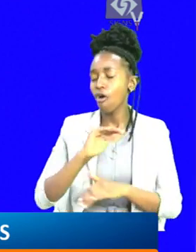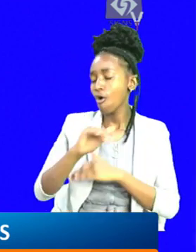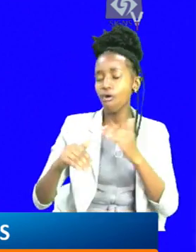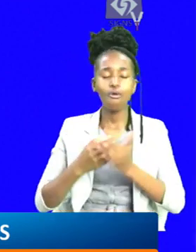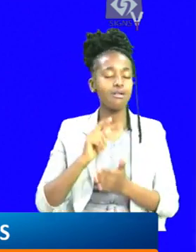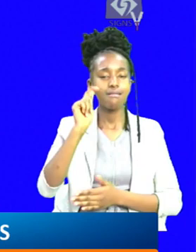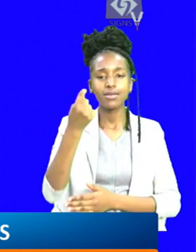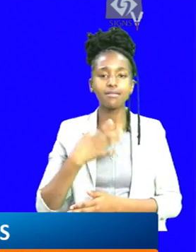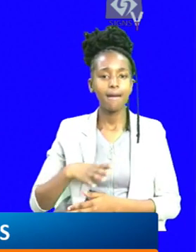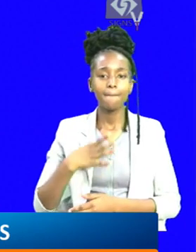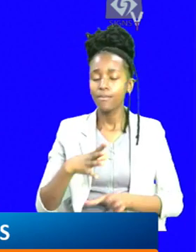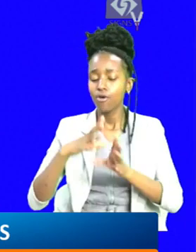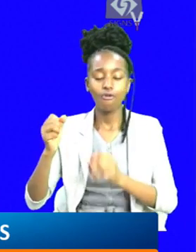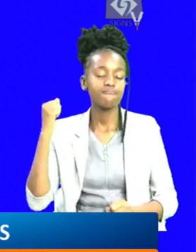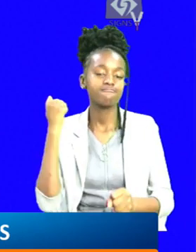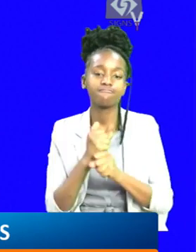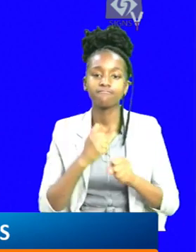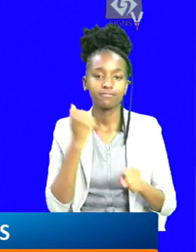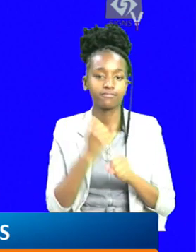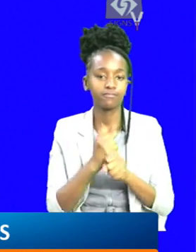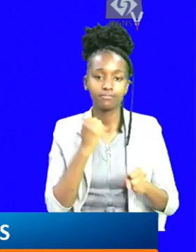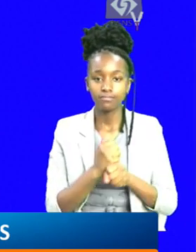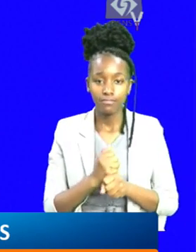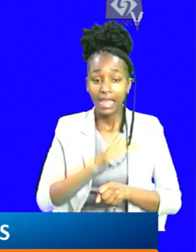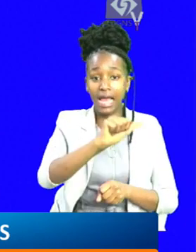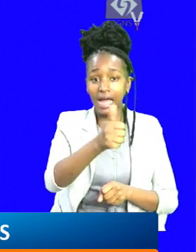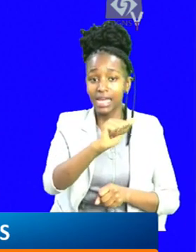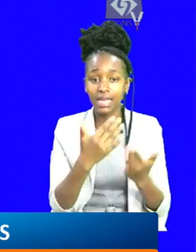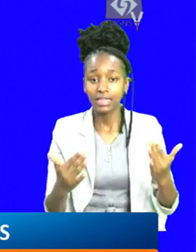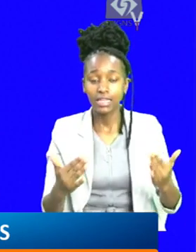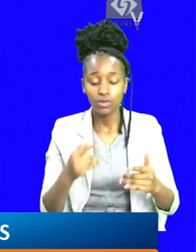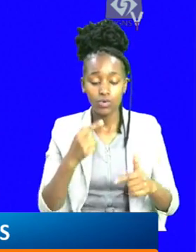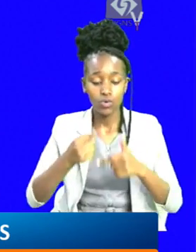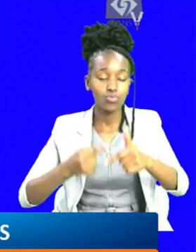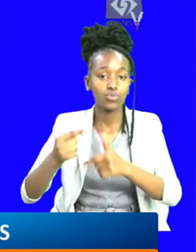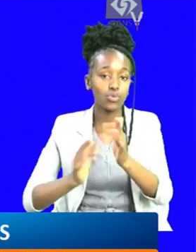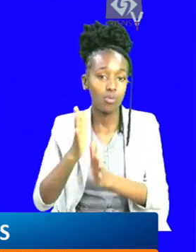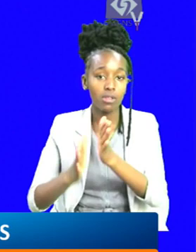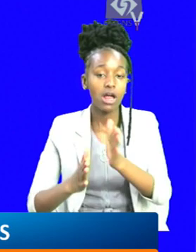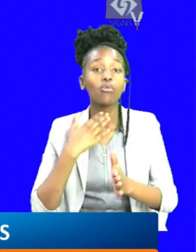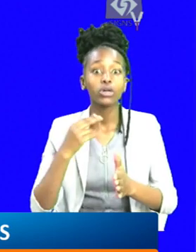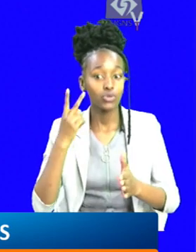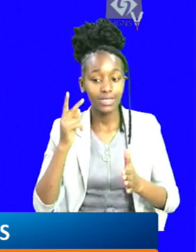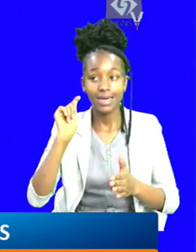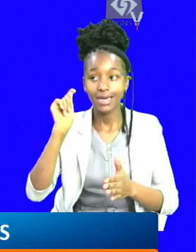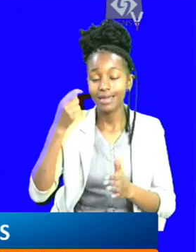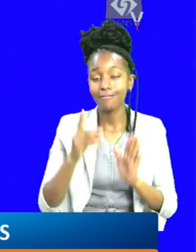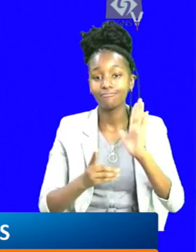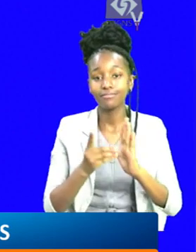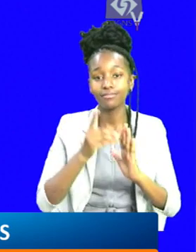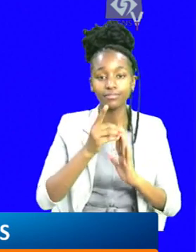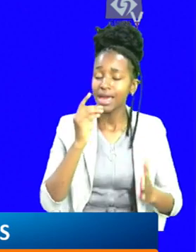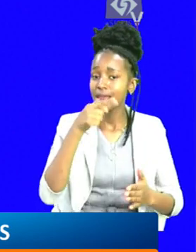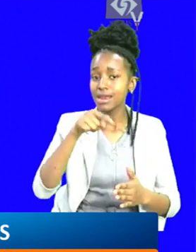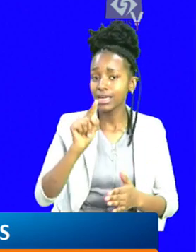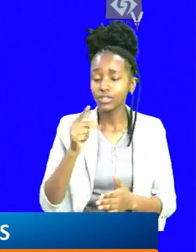Kila Mkenya tujipange, tuende kazini. Kila mtu na hasoli yake. Ile ingine tunapanga ili tuhakikisha kwamba Kenya